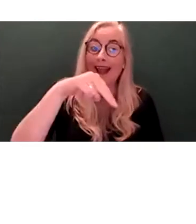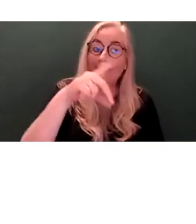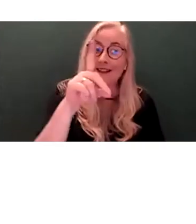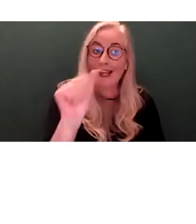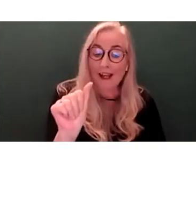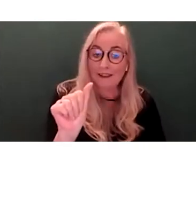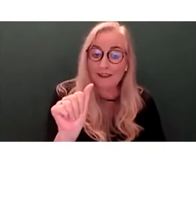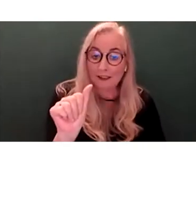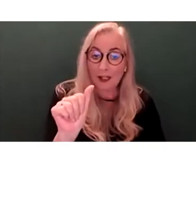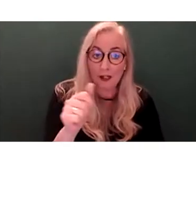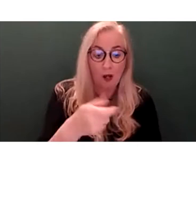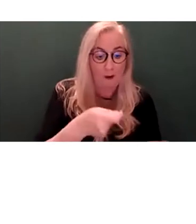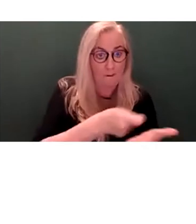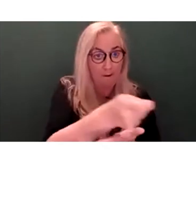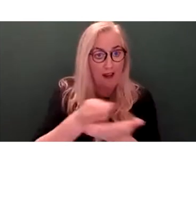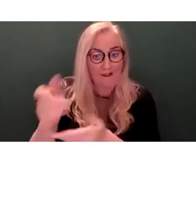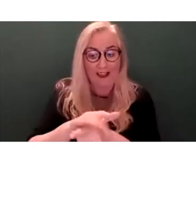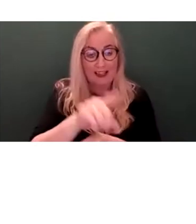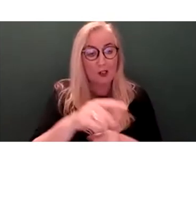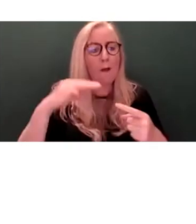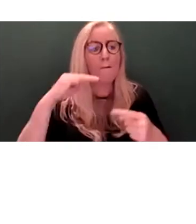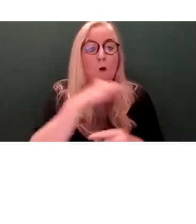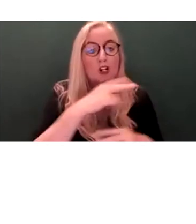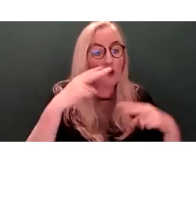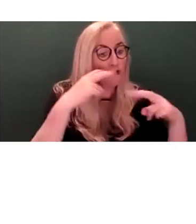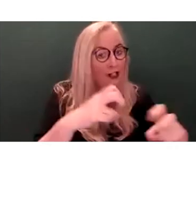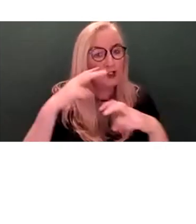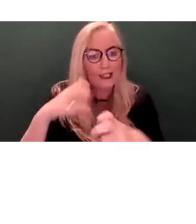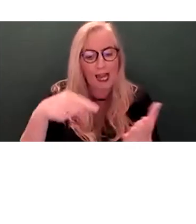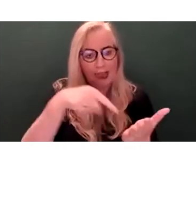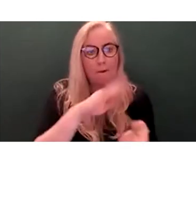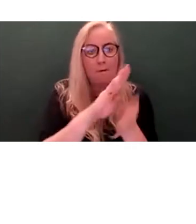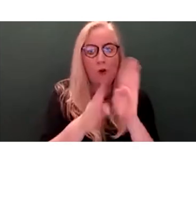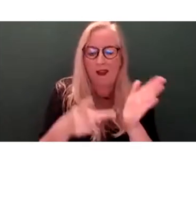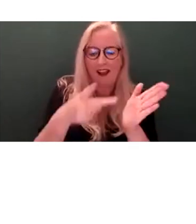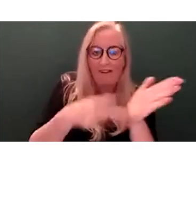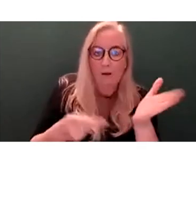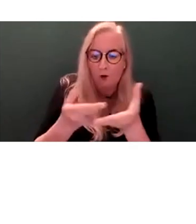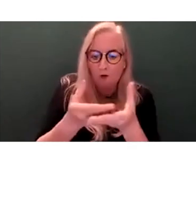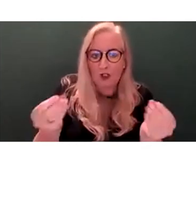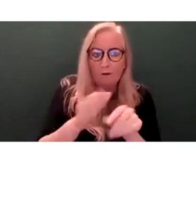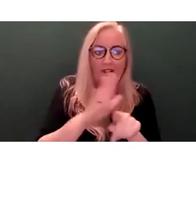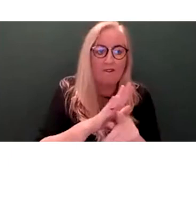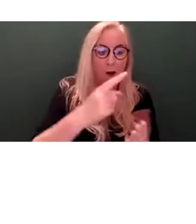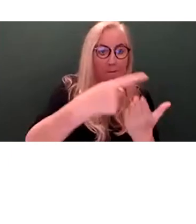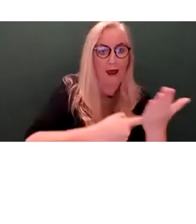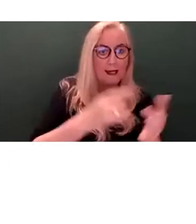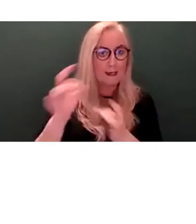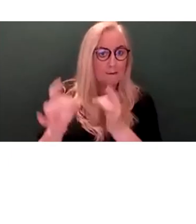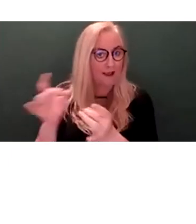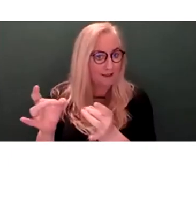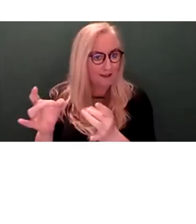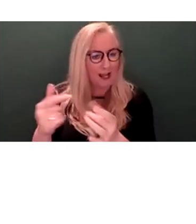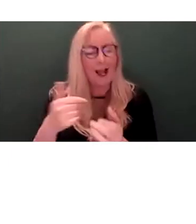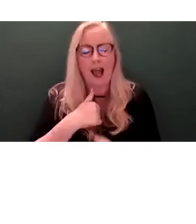for commissioning this important research, which will act as a valuable resource to policymakers. I